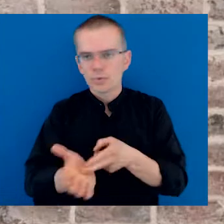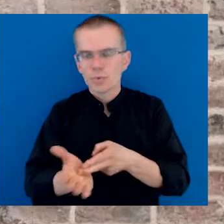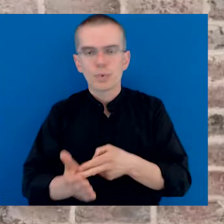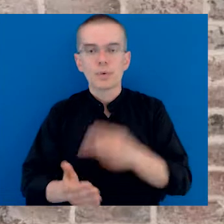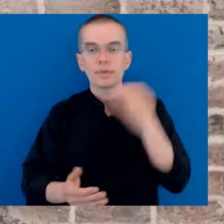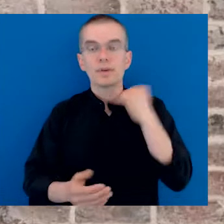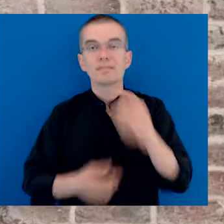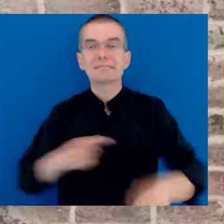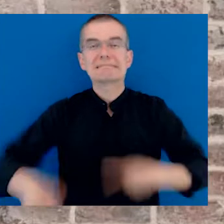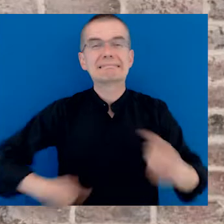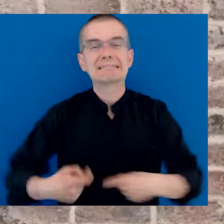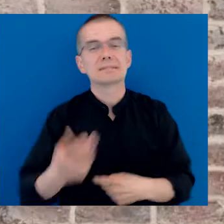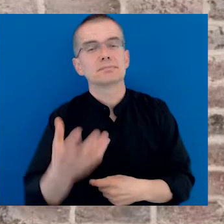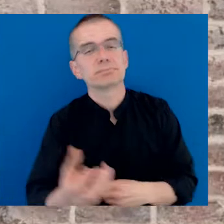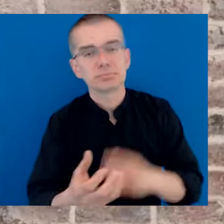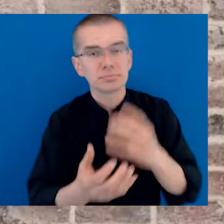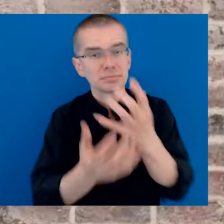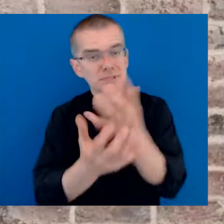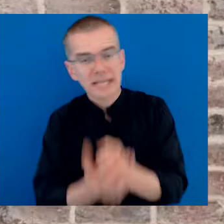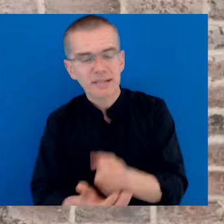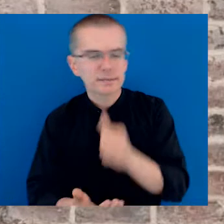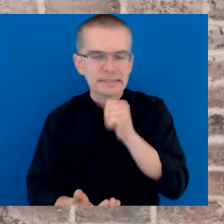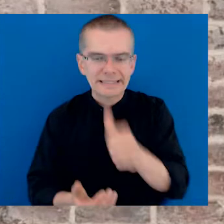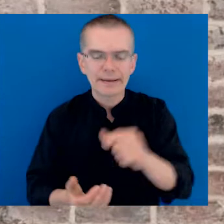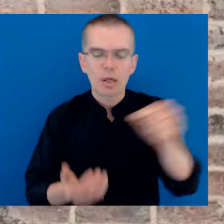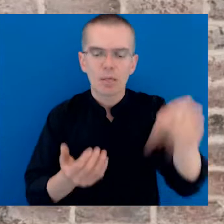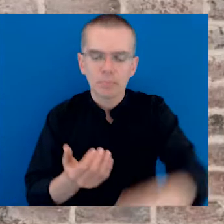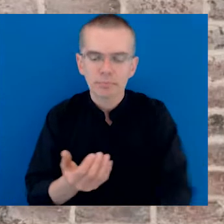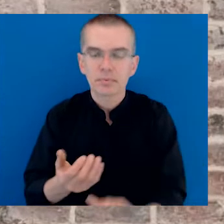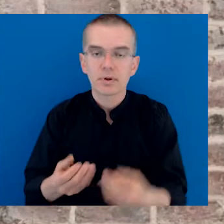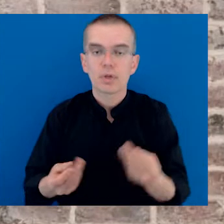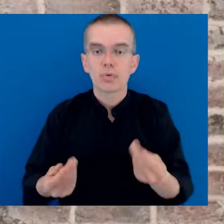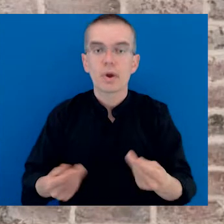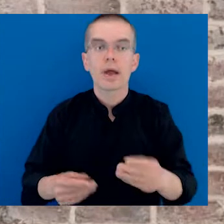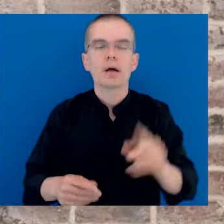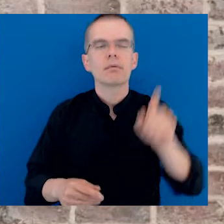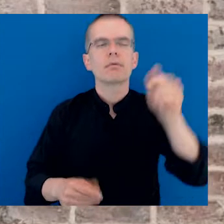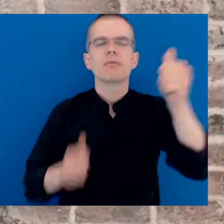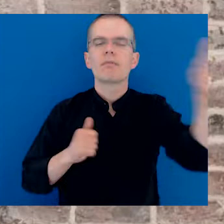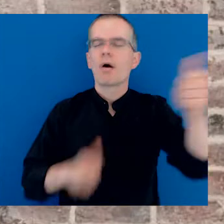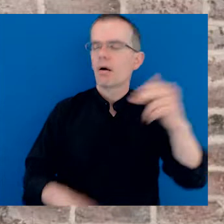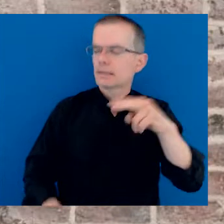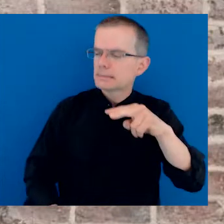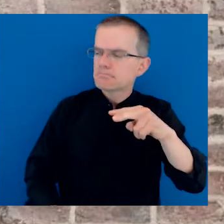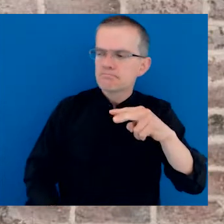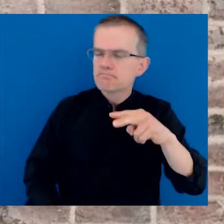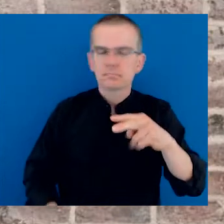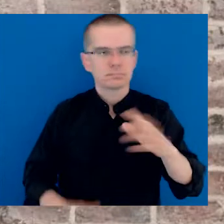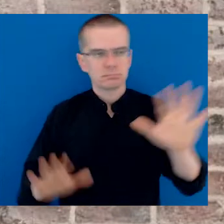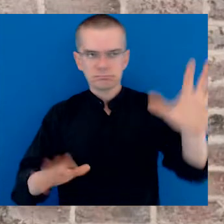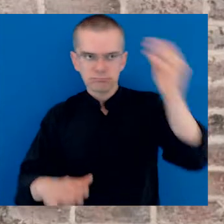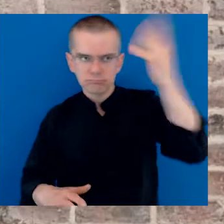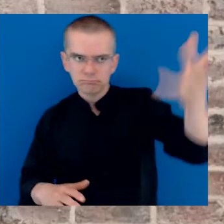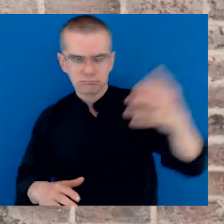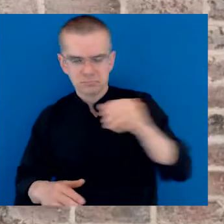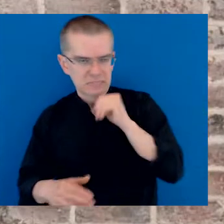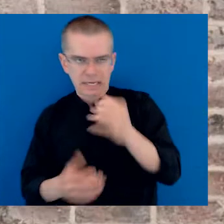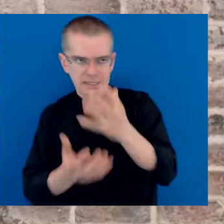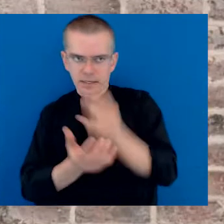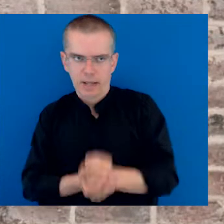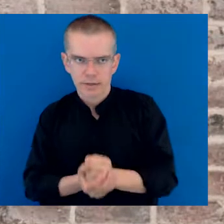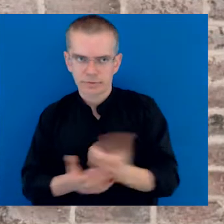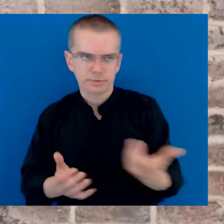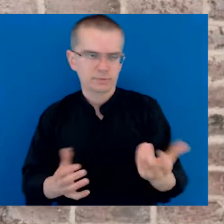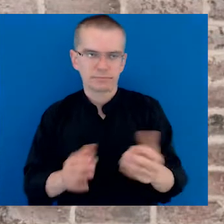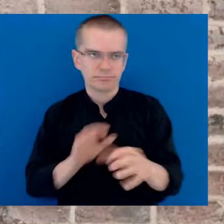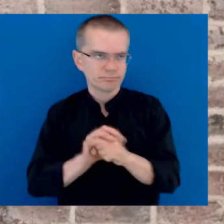ball hit the ground and he didn't catch it, he would tell you that. He would or sign it. He would let